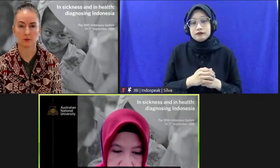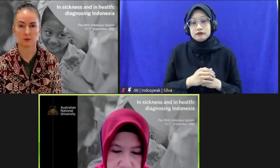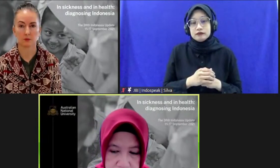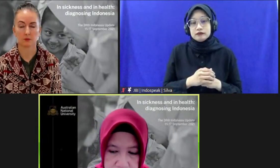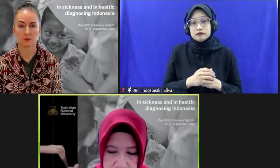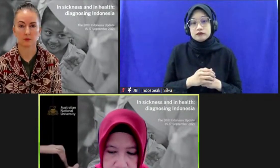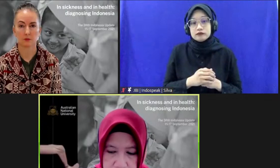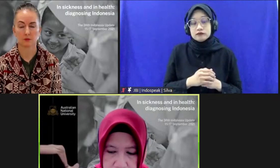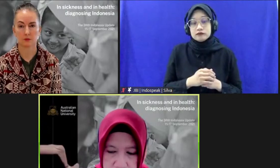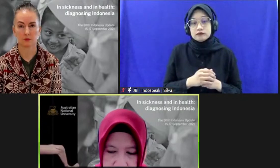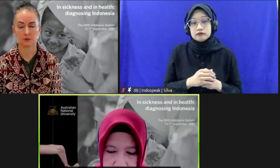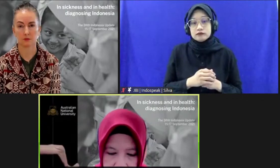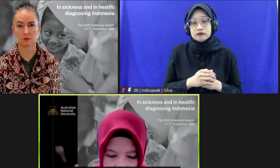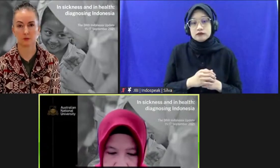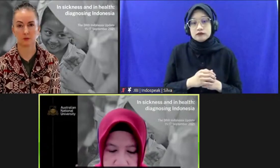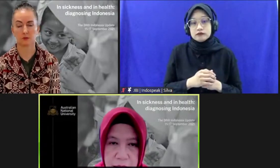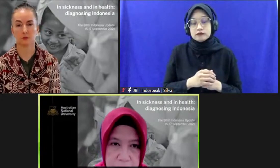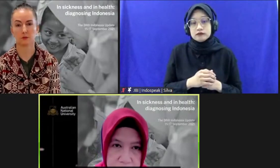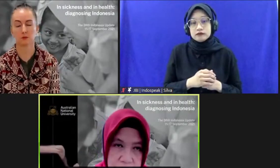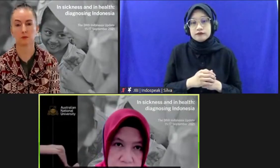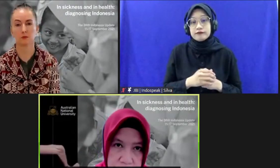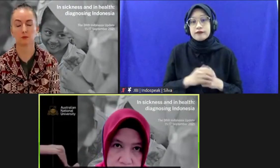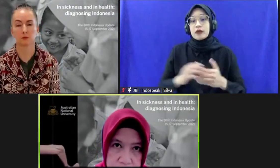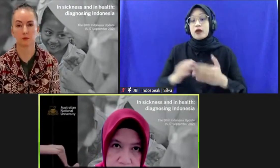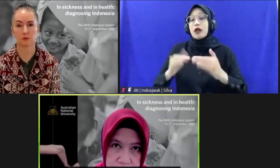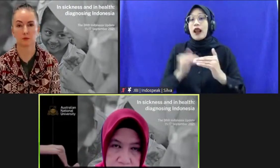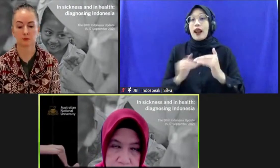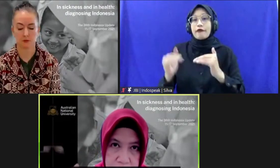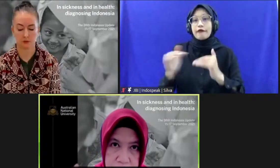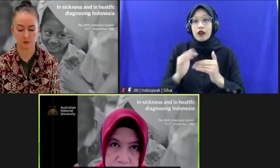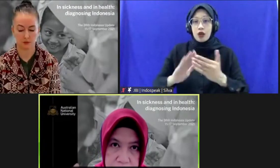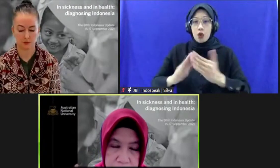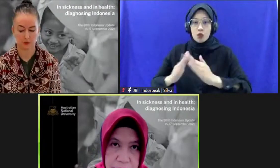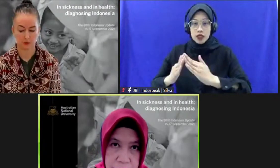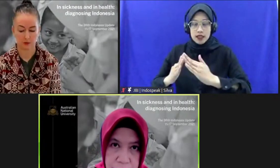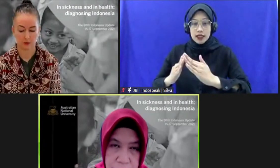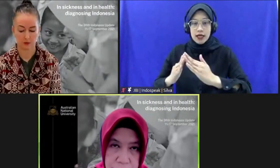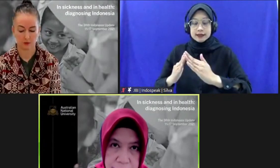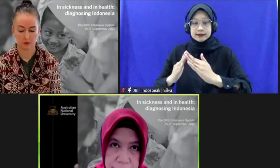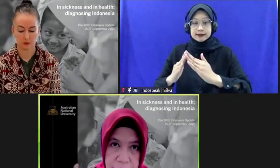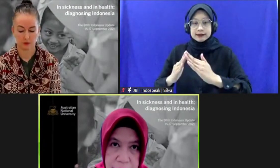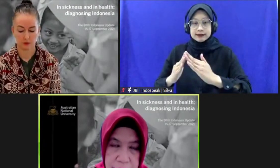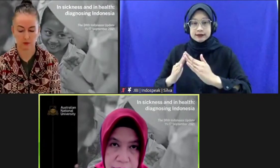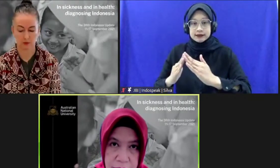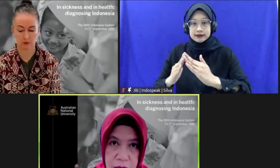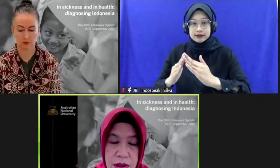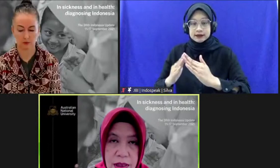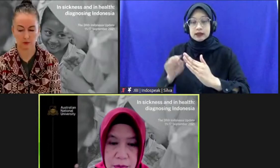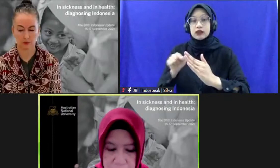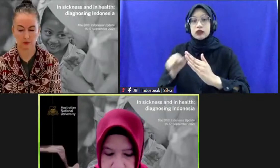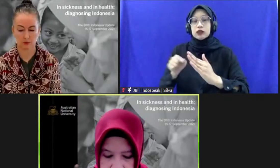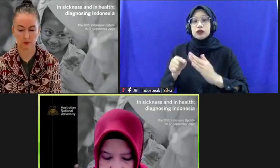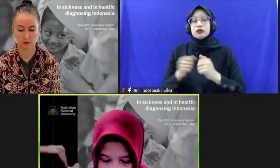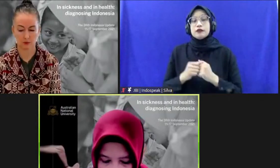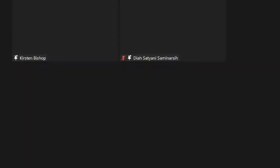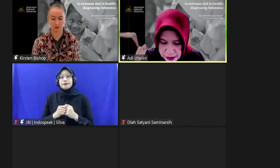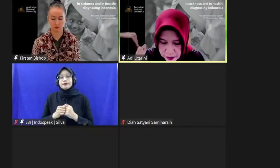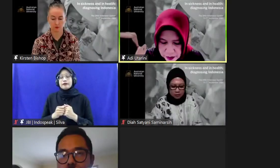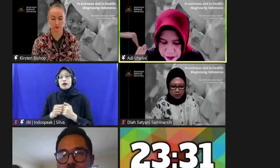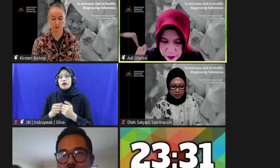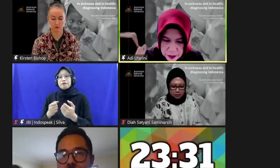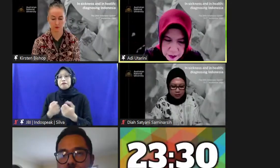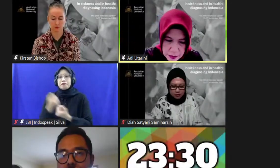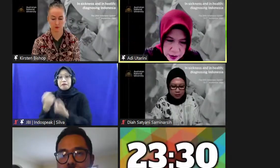also occurring at the community level. Certainly the factor control activities and the community participation